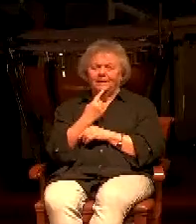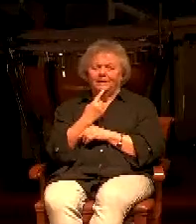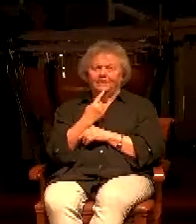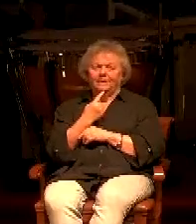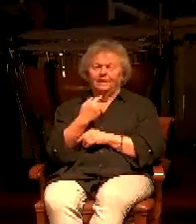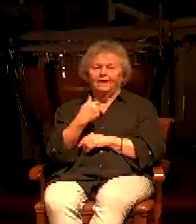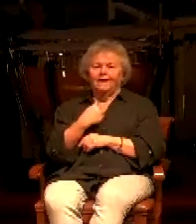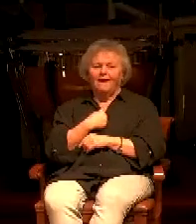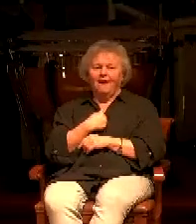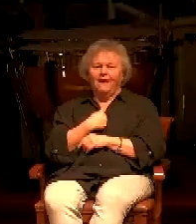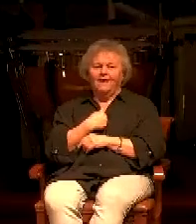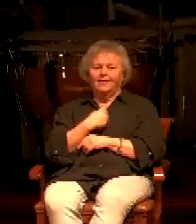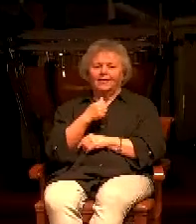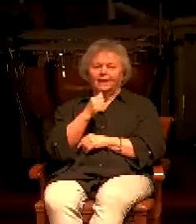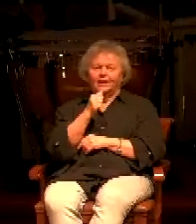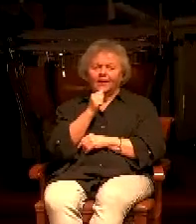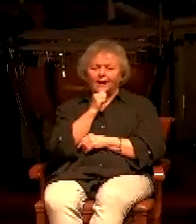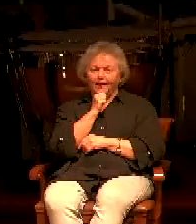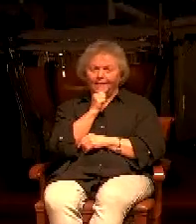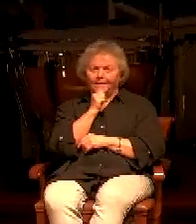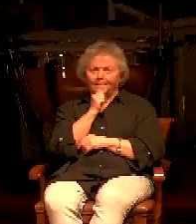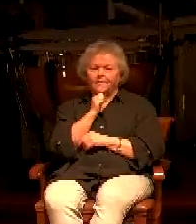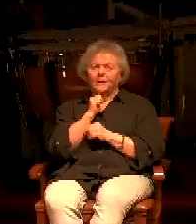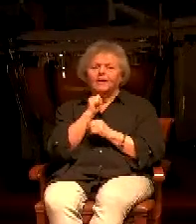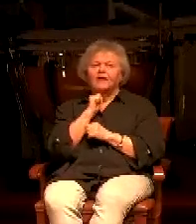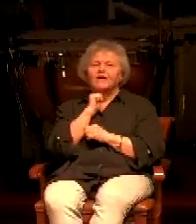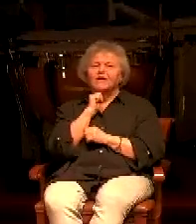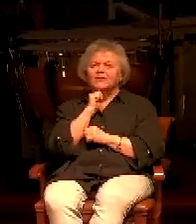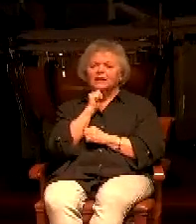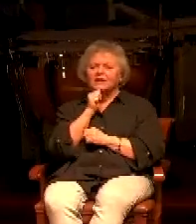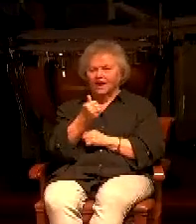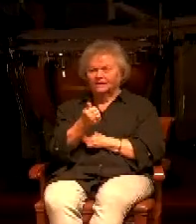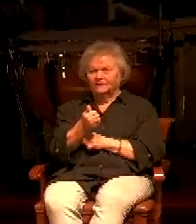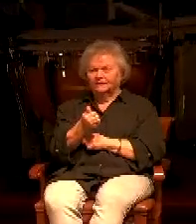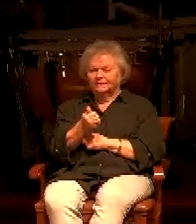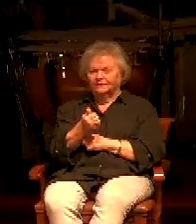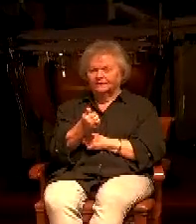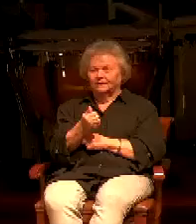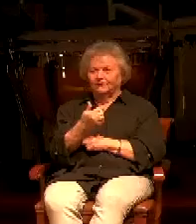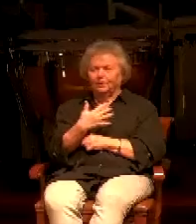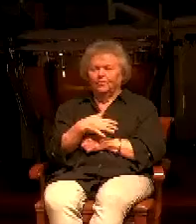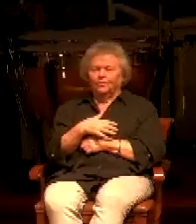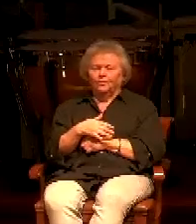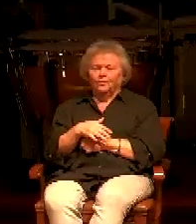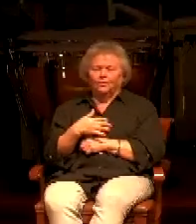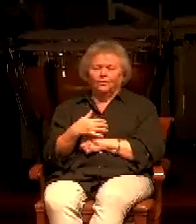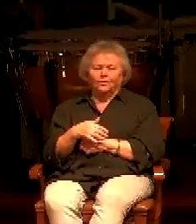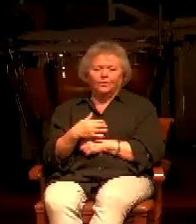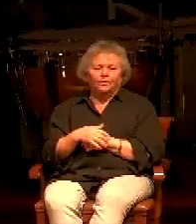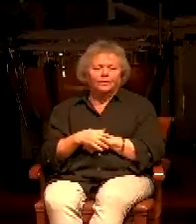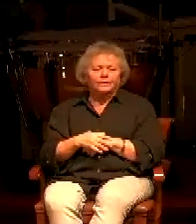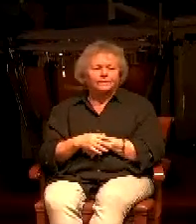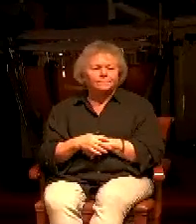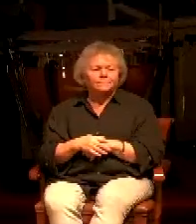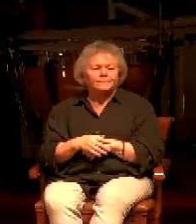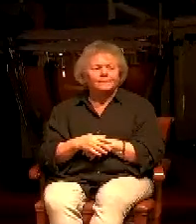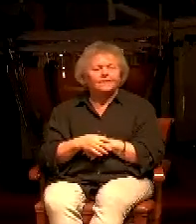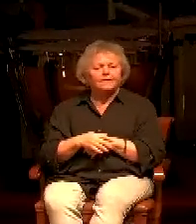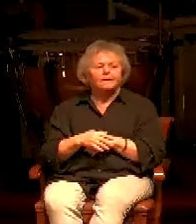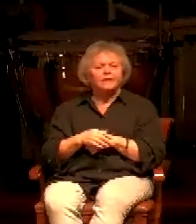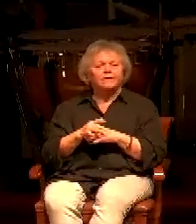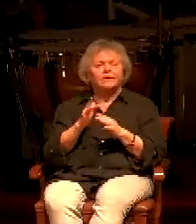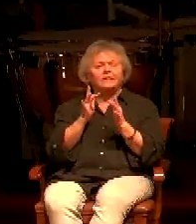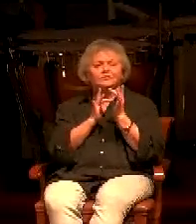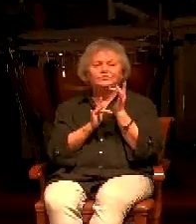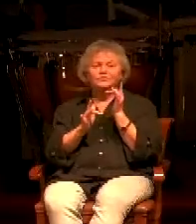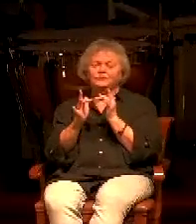Think about how strikingly different this is. In just a moment, we'll read about Jesus and how they questioned him. And Jesus, instead of making